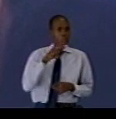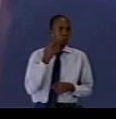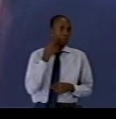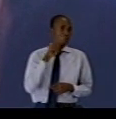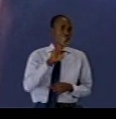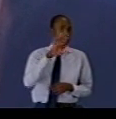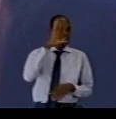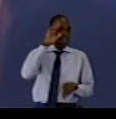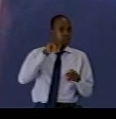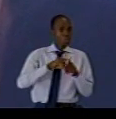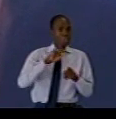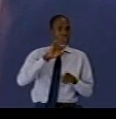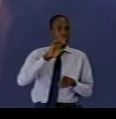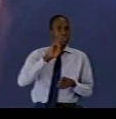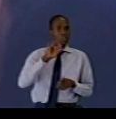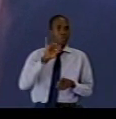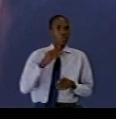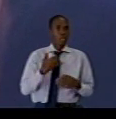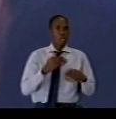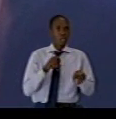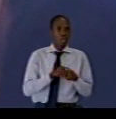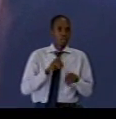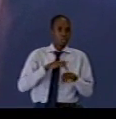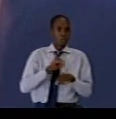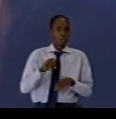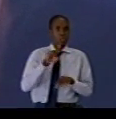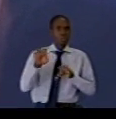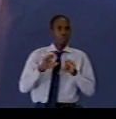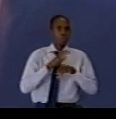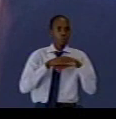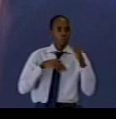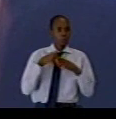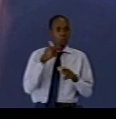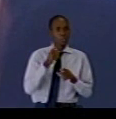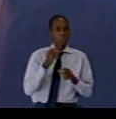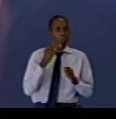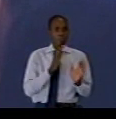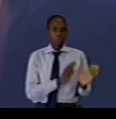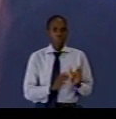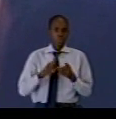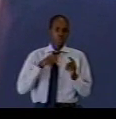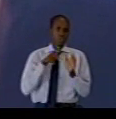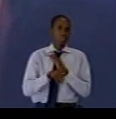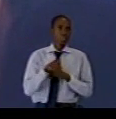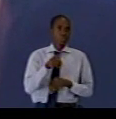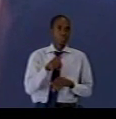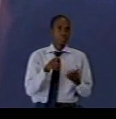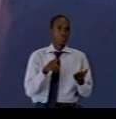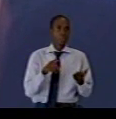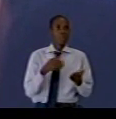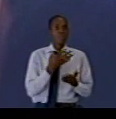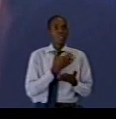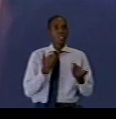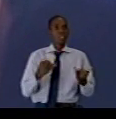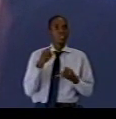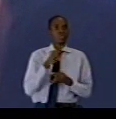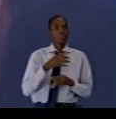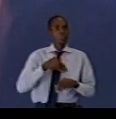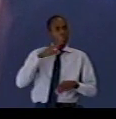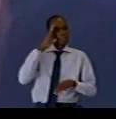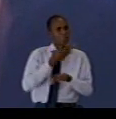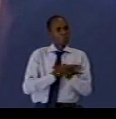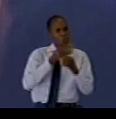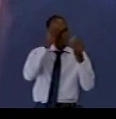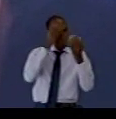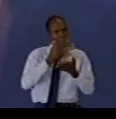Esau, as touching thee, doth comfort himself, purposing to kill thee. Now therefore, my son, obey